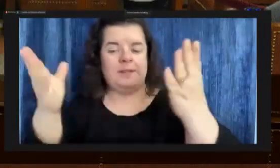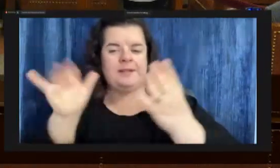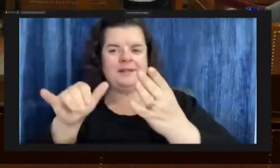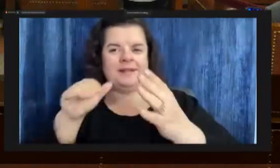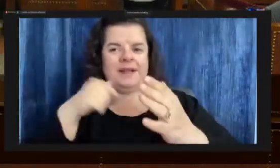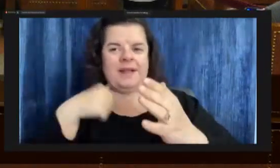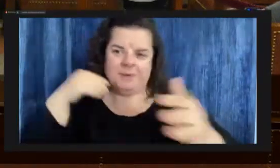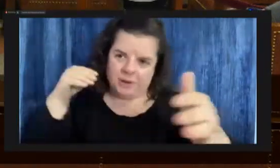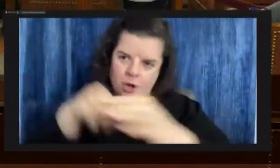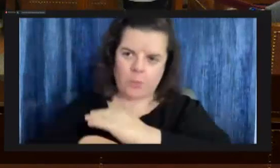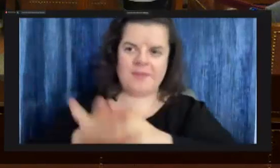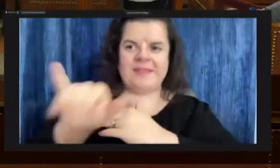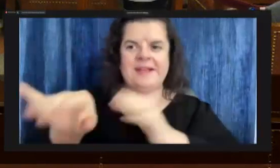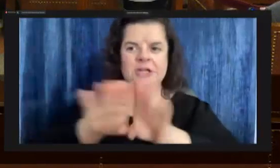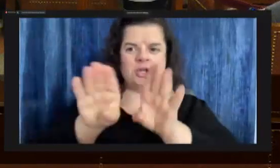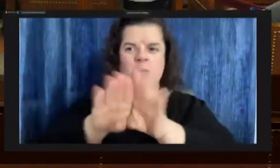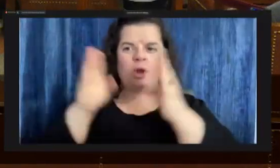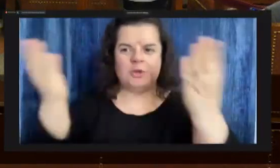through that one as well.